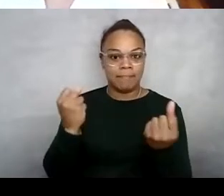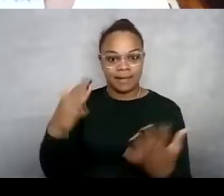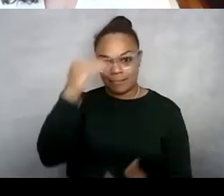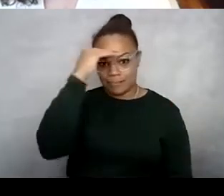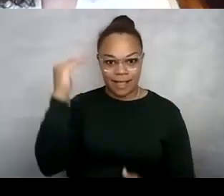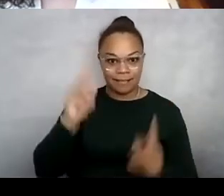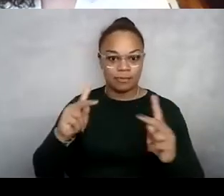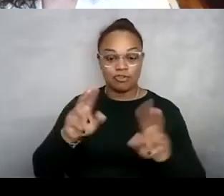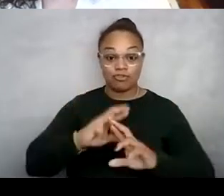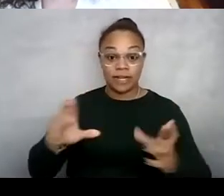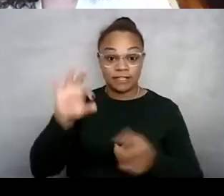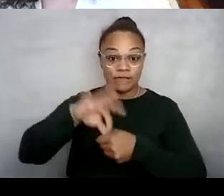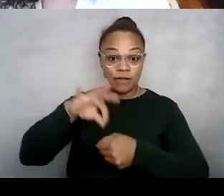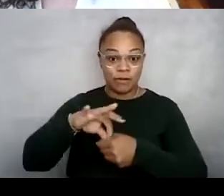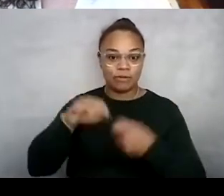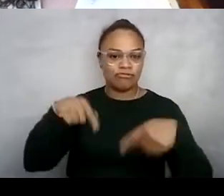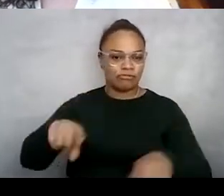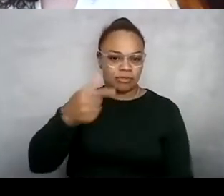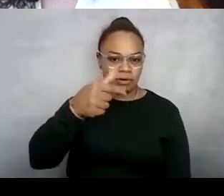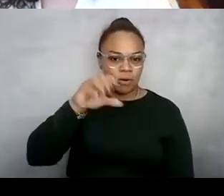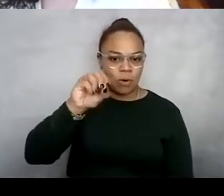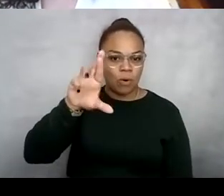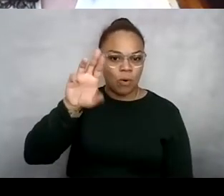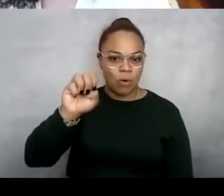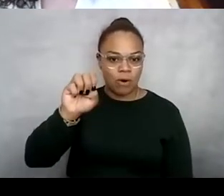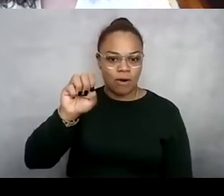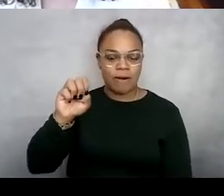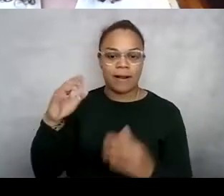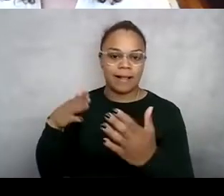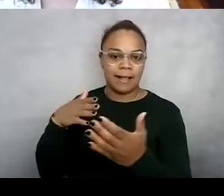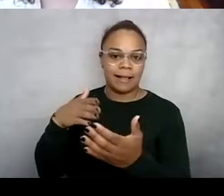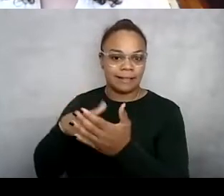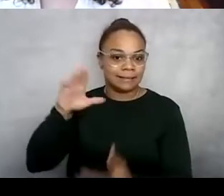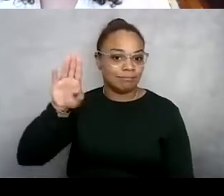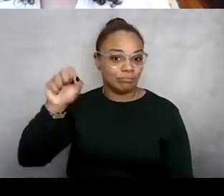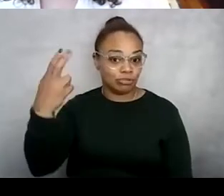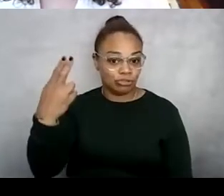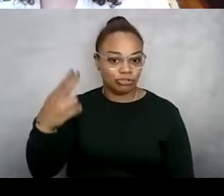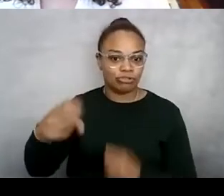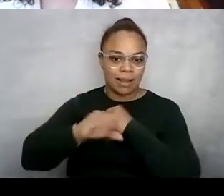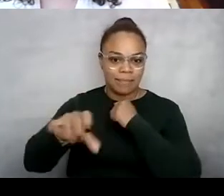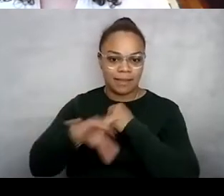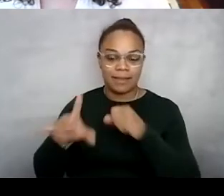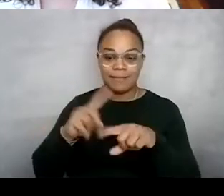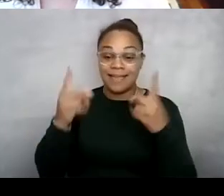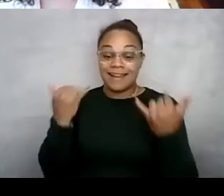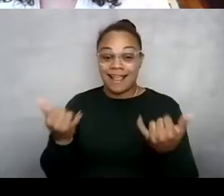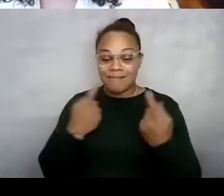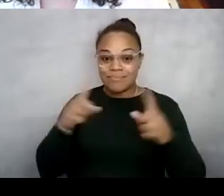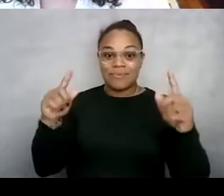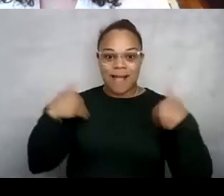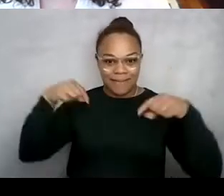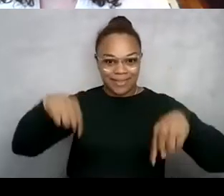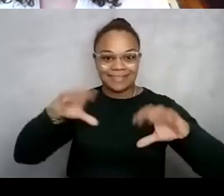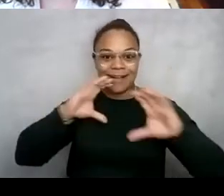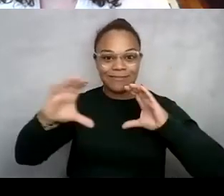v. Bush campaign. But the fact that we're having this conversation now, Ricci, I watched yesterday when we